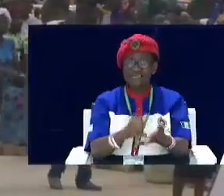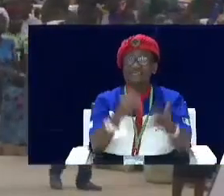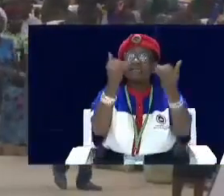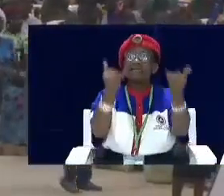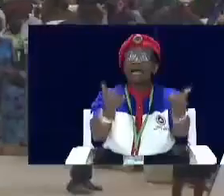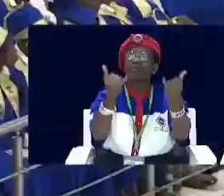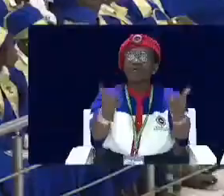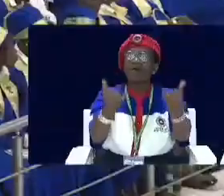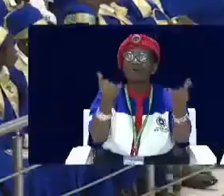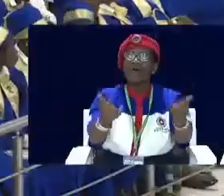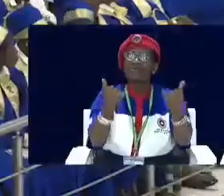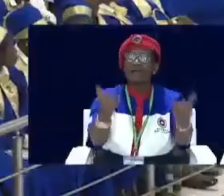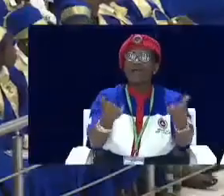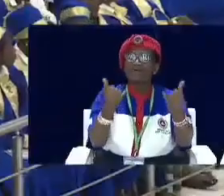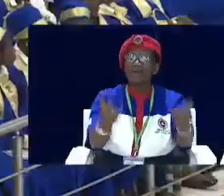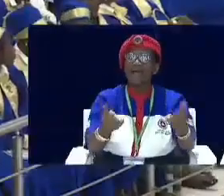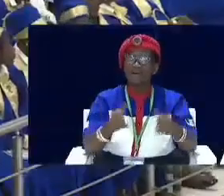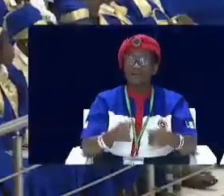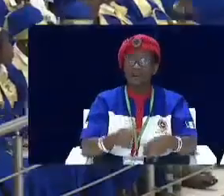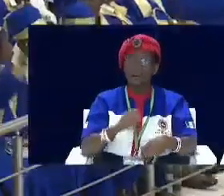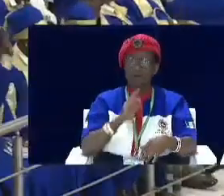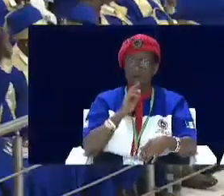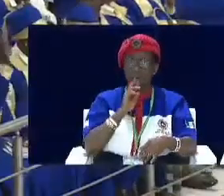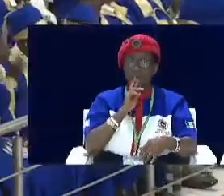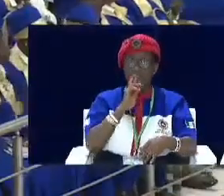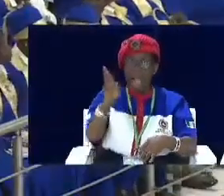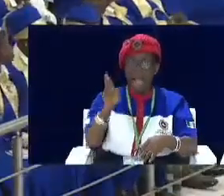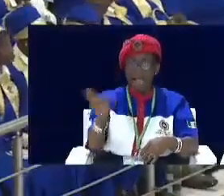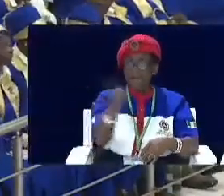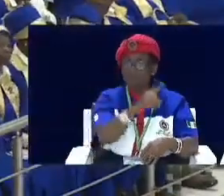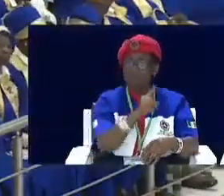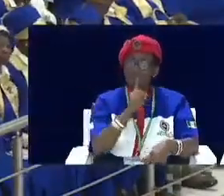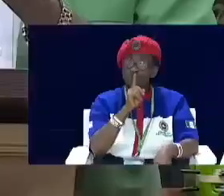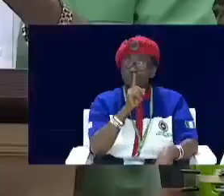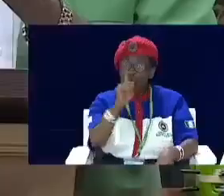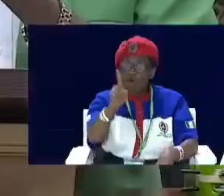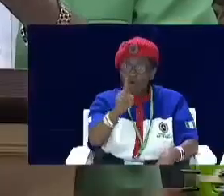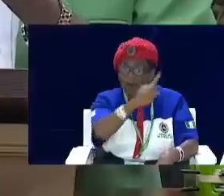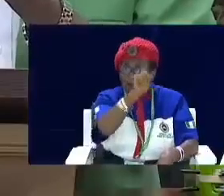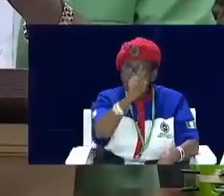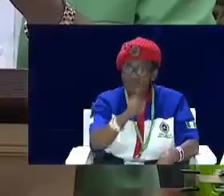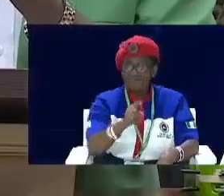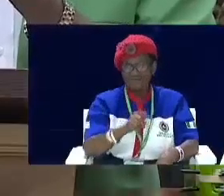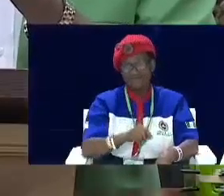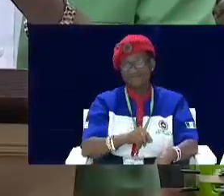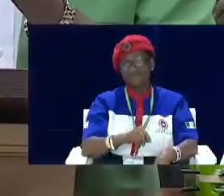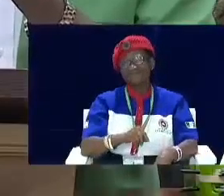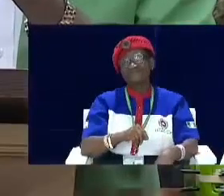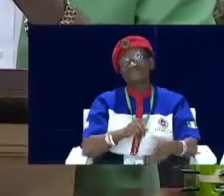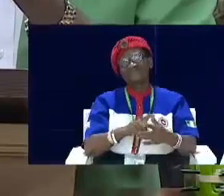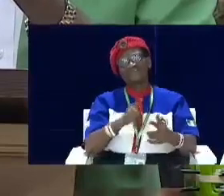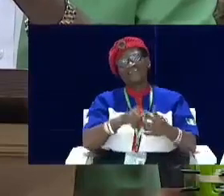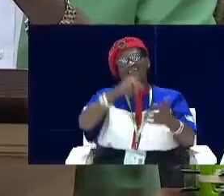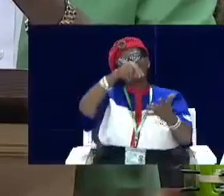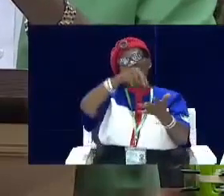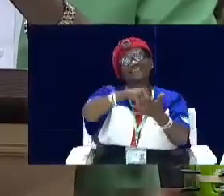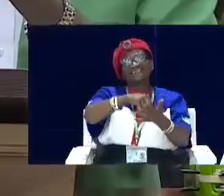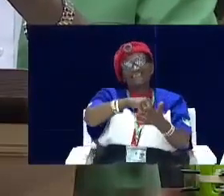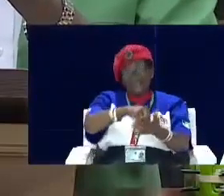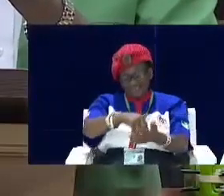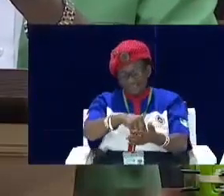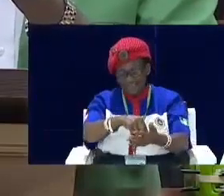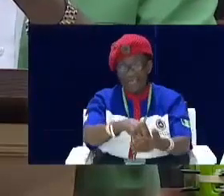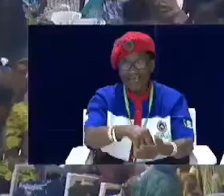logan logan. Are you sure? So da oloju. Then stand on your feet. Ide lori ese